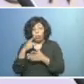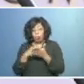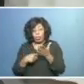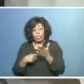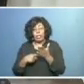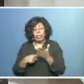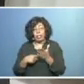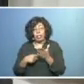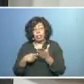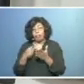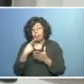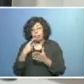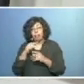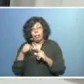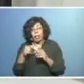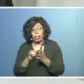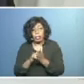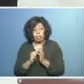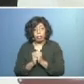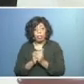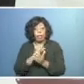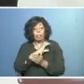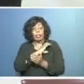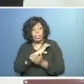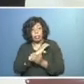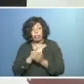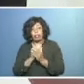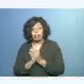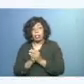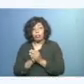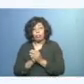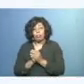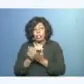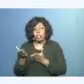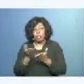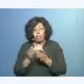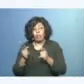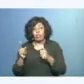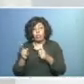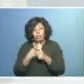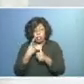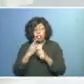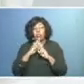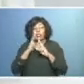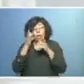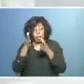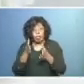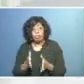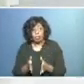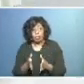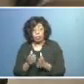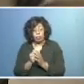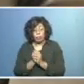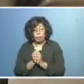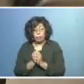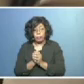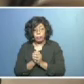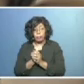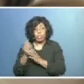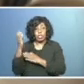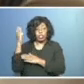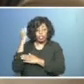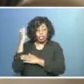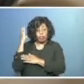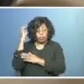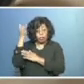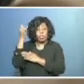associated with this. The Royal Bahamas Police Force serve as first responders to the domestic violence cases reported. Chief